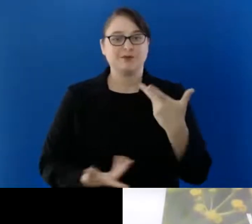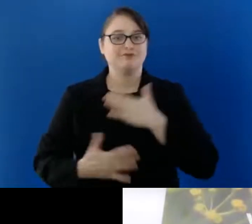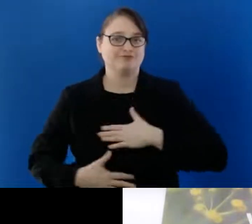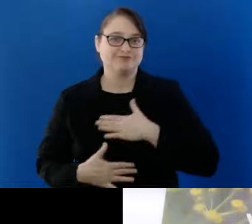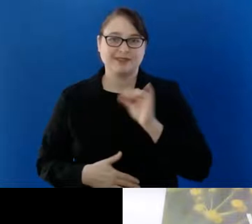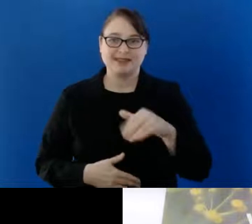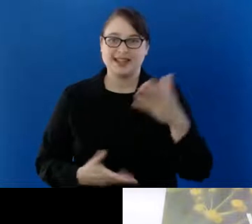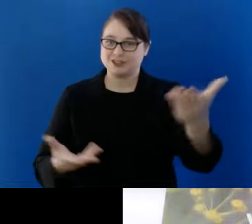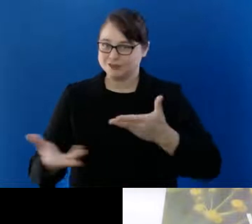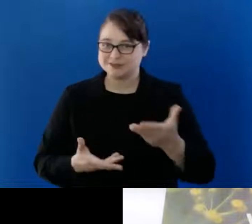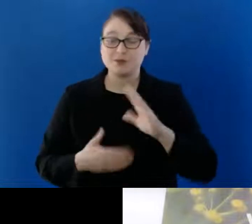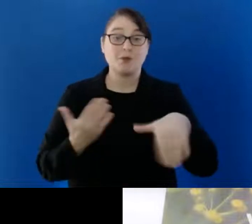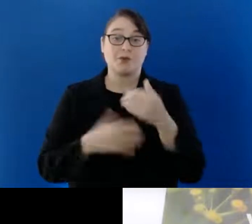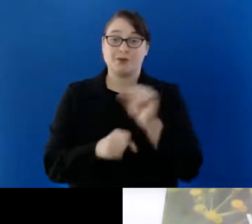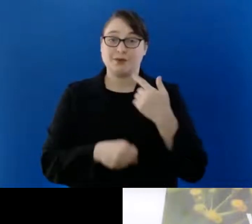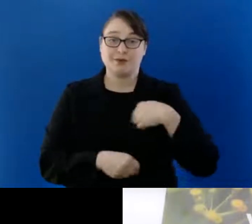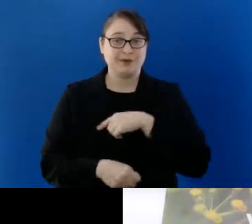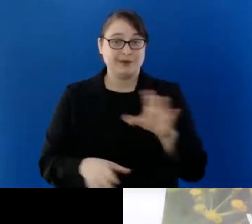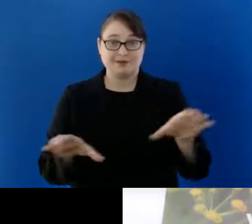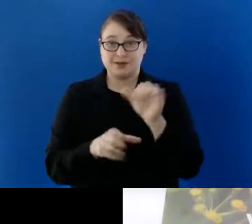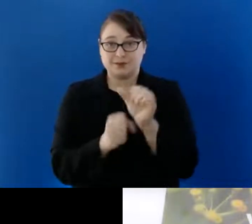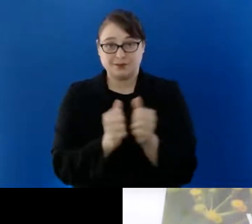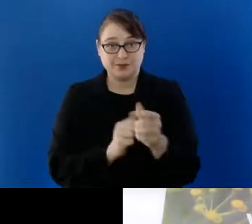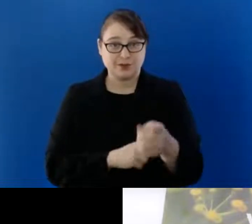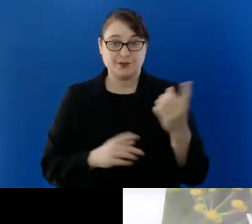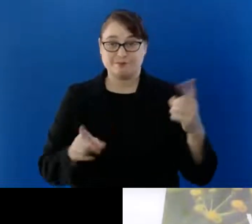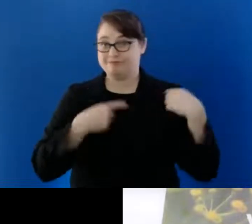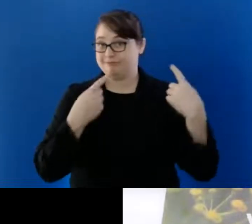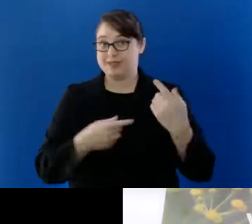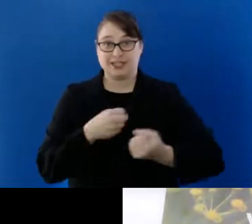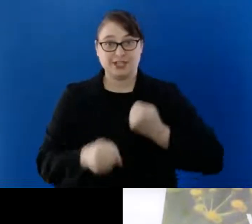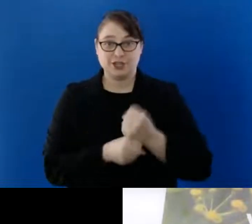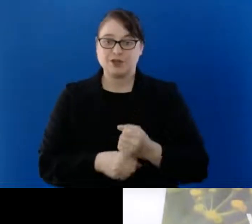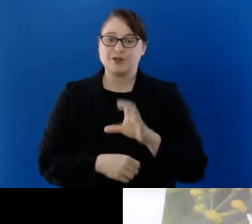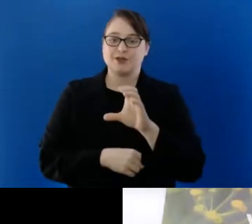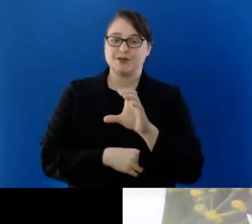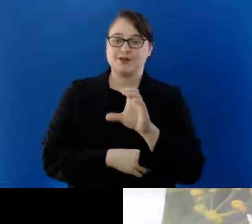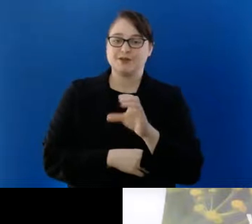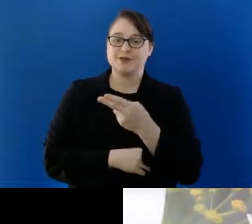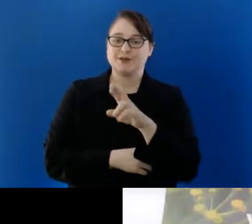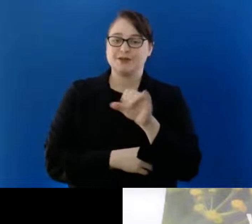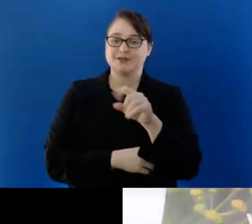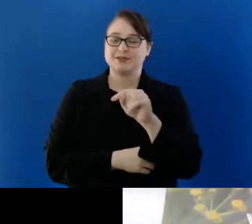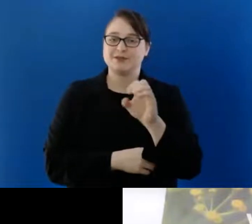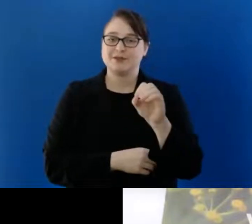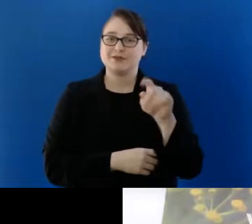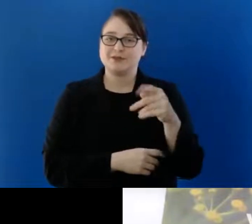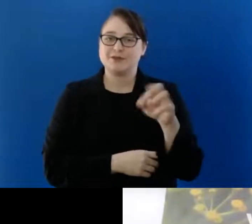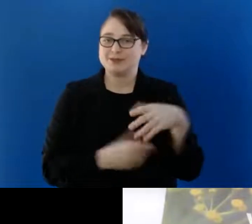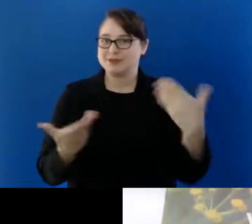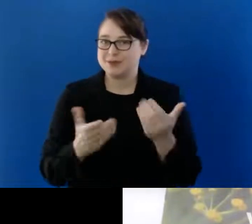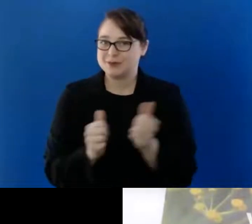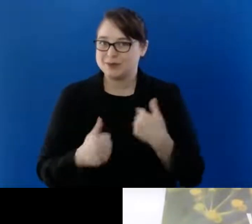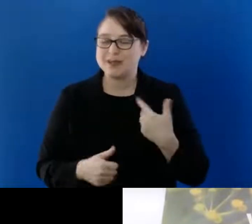and all the work that we've done with you over the last year. Christopher's here with me. I'll introduce him in a minute, but I'm going to give you a little bit of information